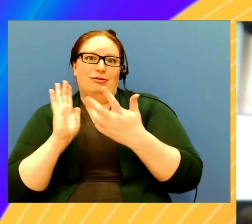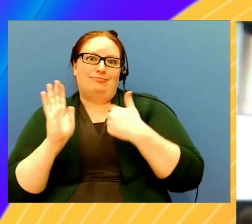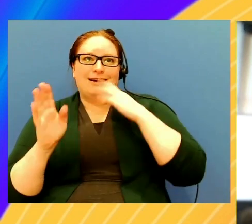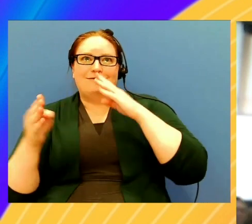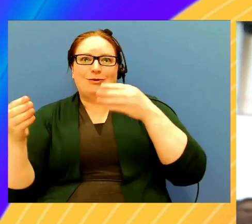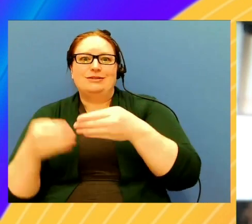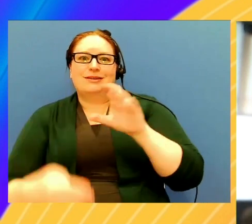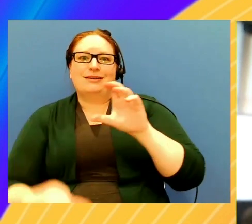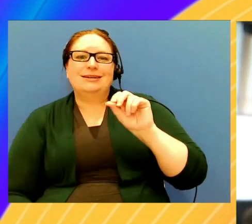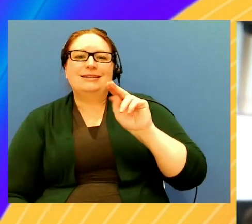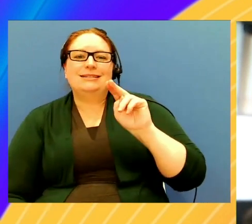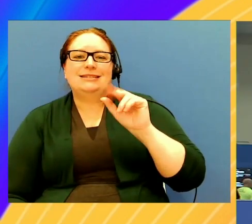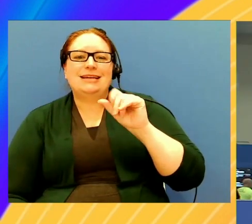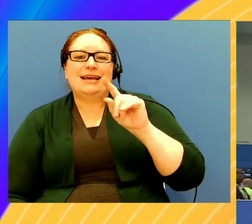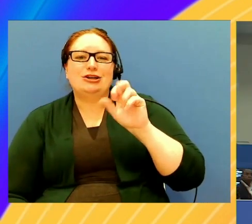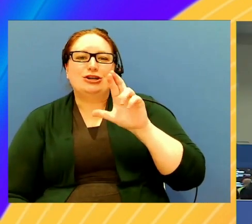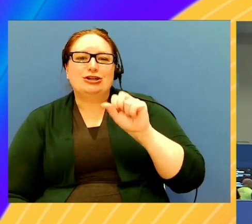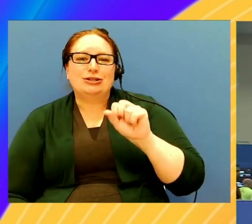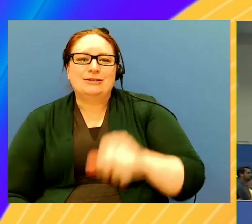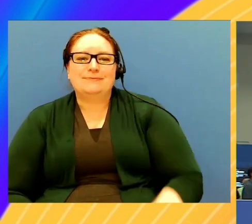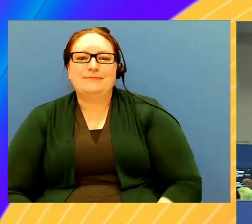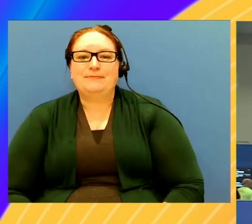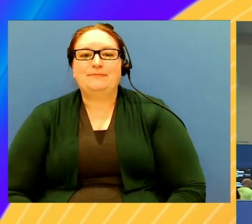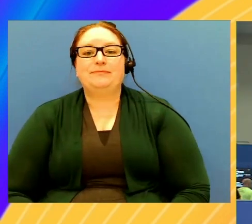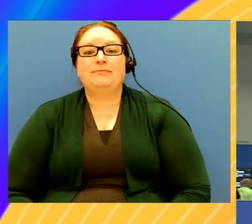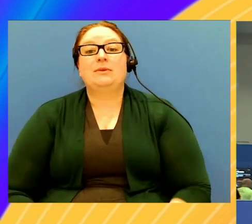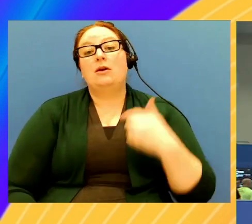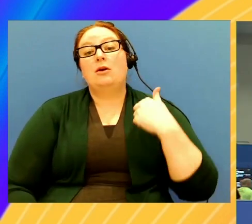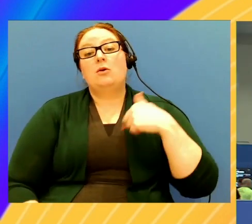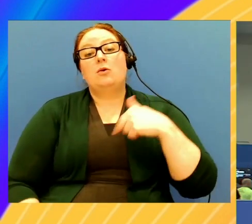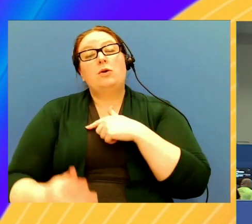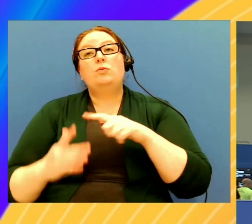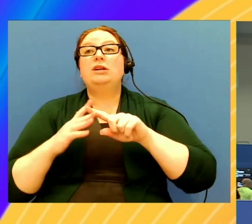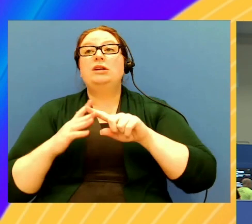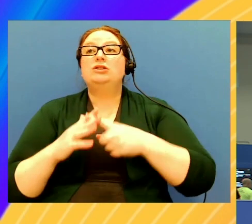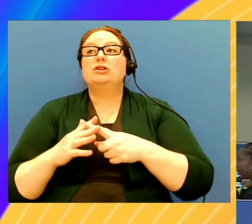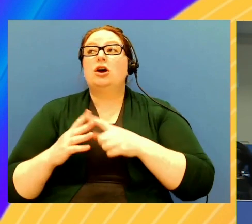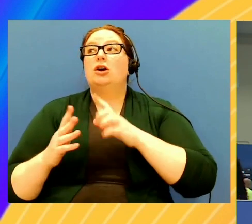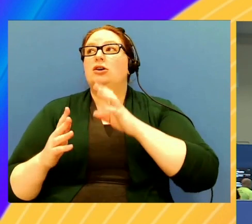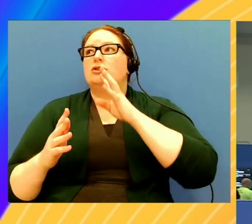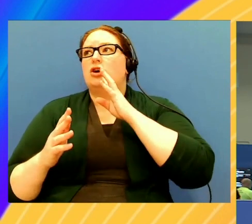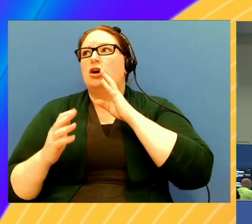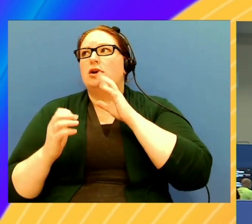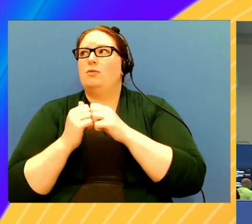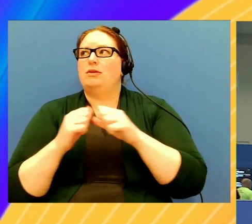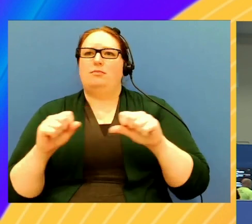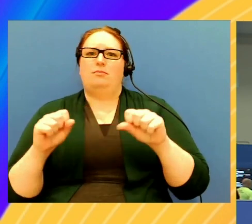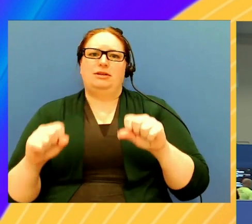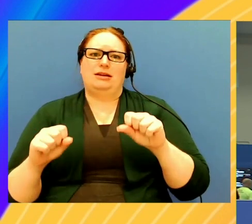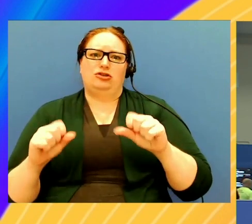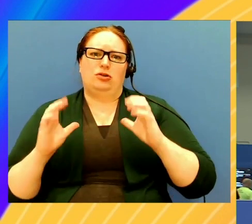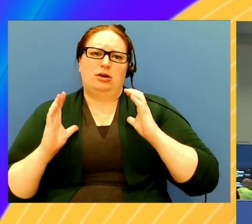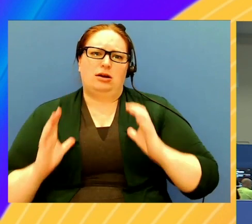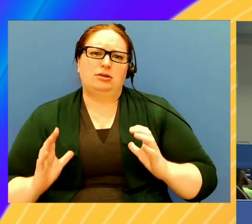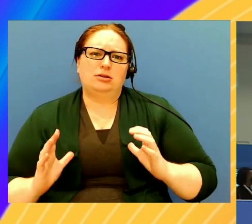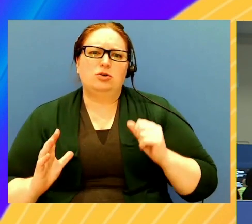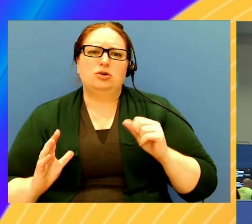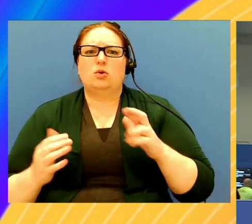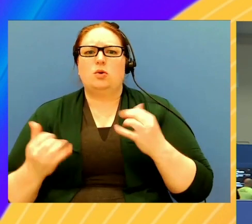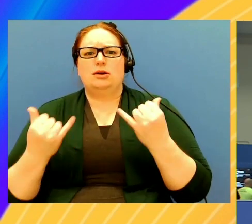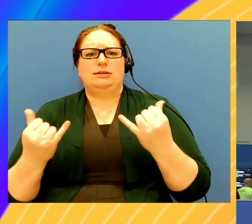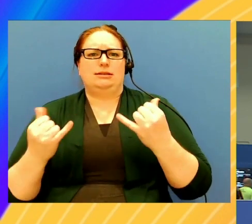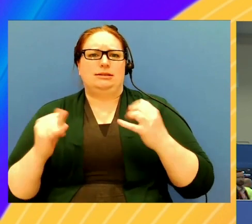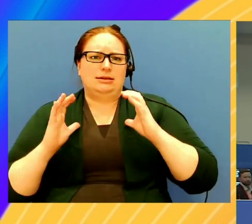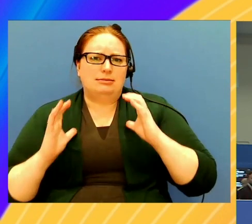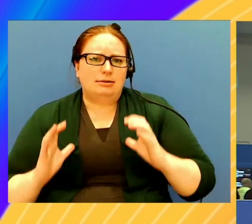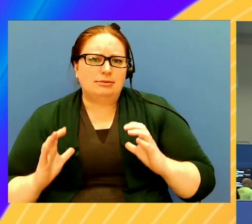well. Okay, so when we start talking with potential customers or existing customers, or when we